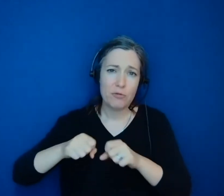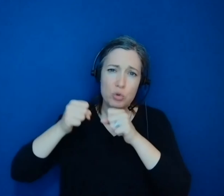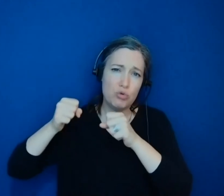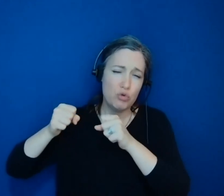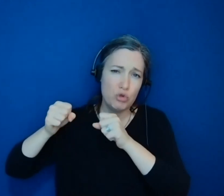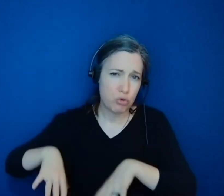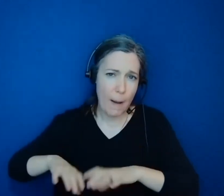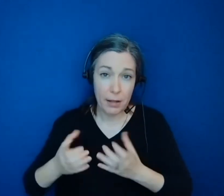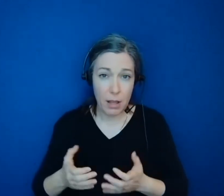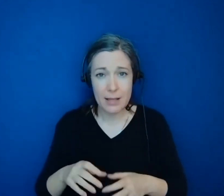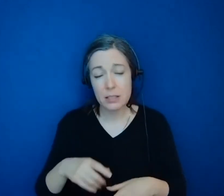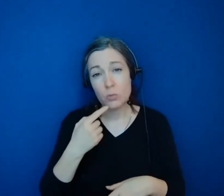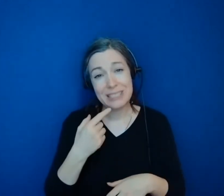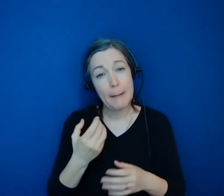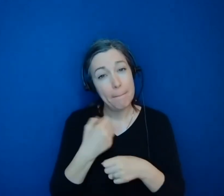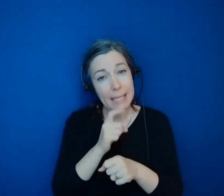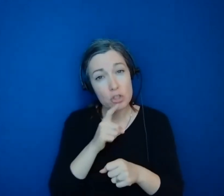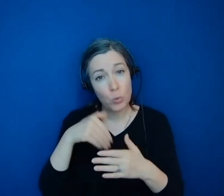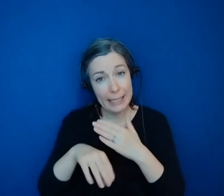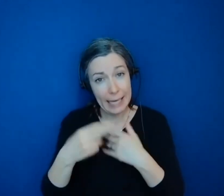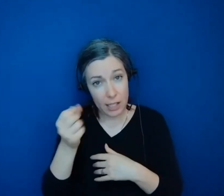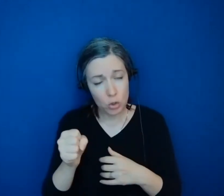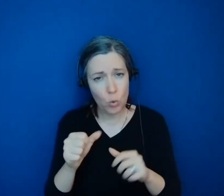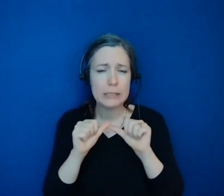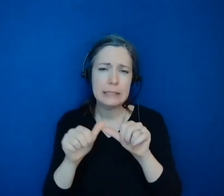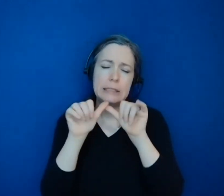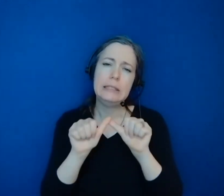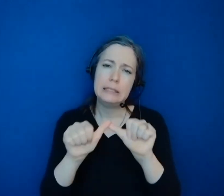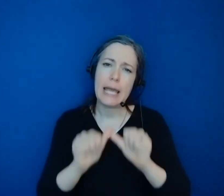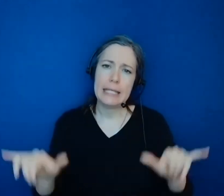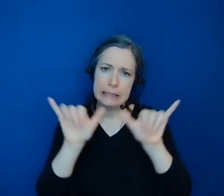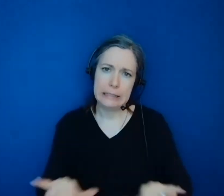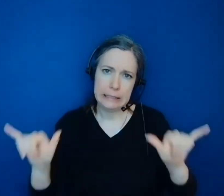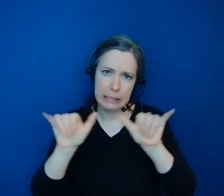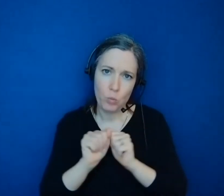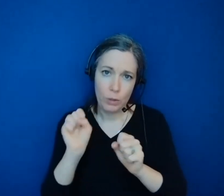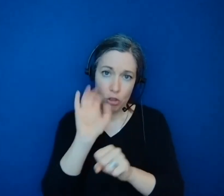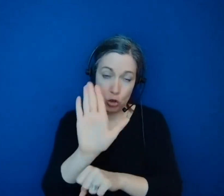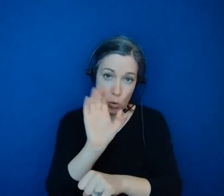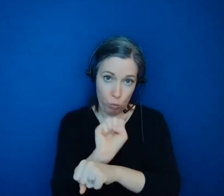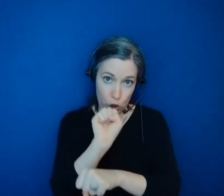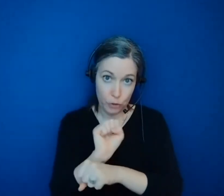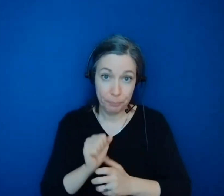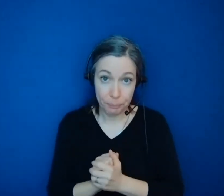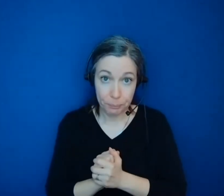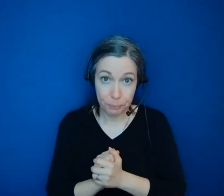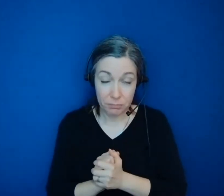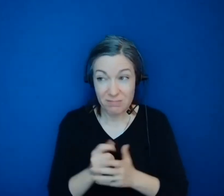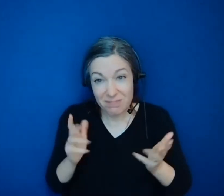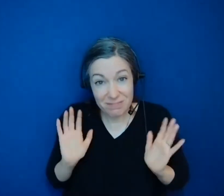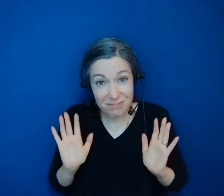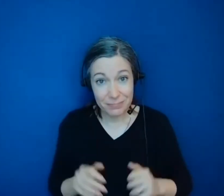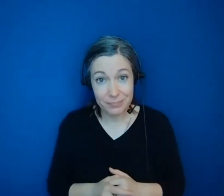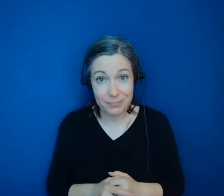that in high school that you're really staying consistent with the work. And, um, yeah, that's pretty much